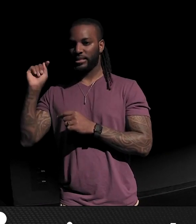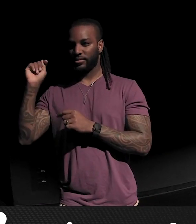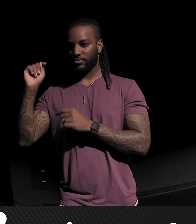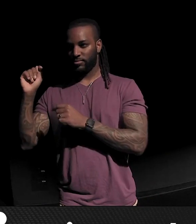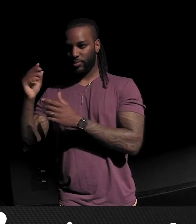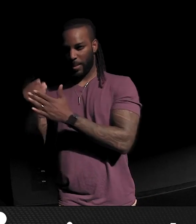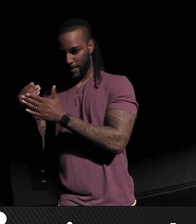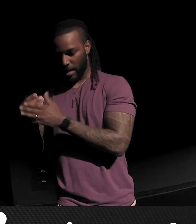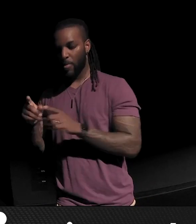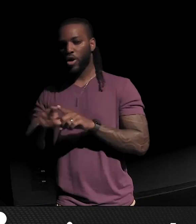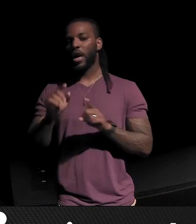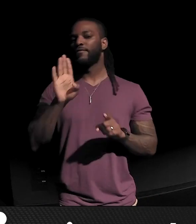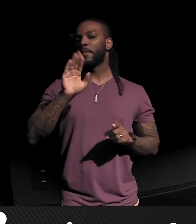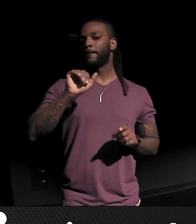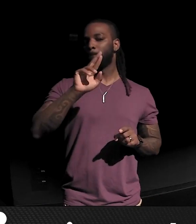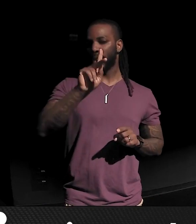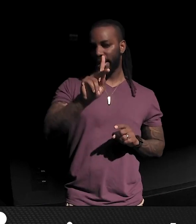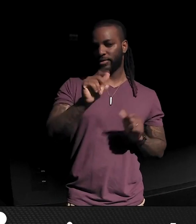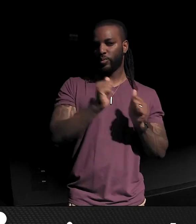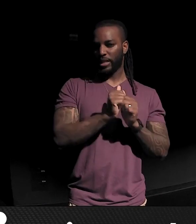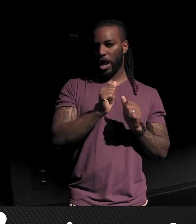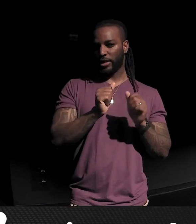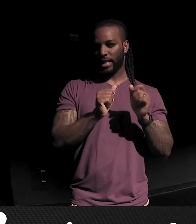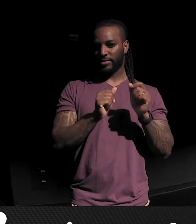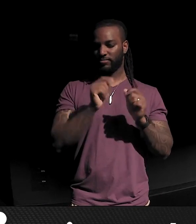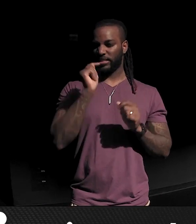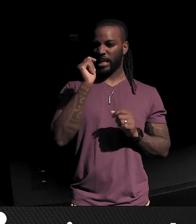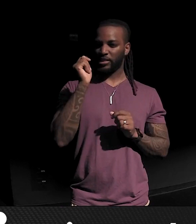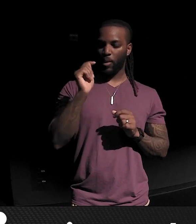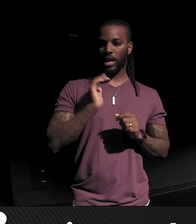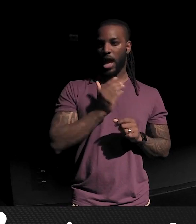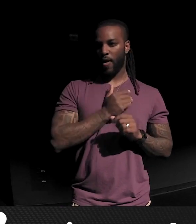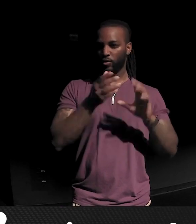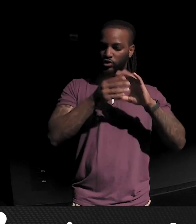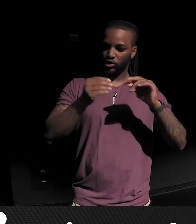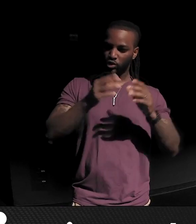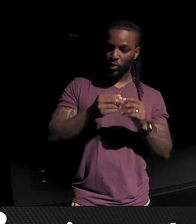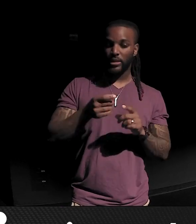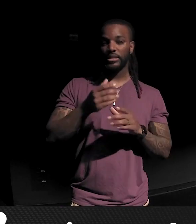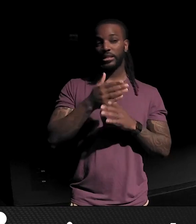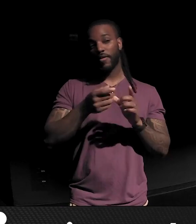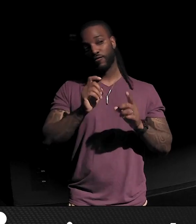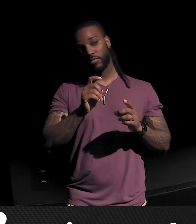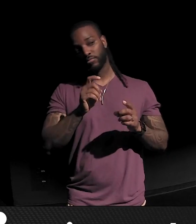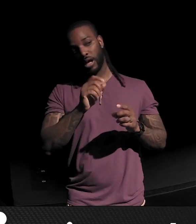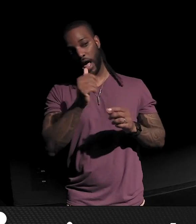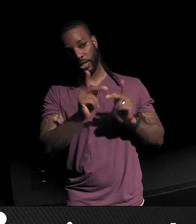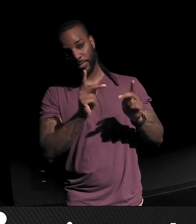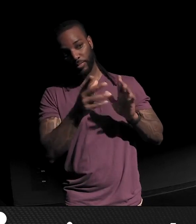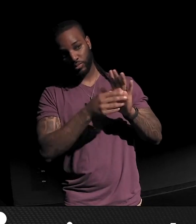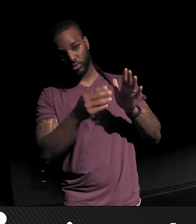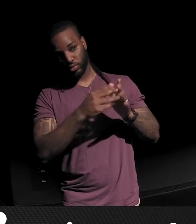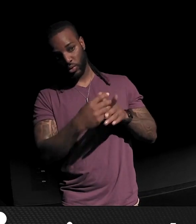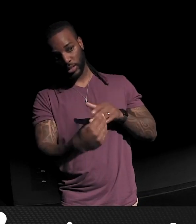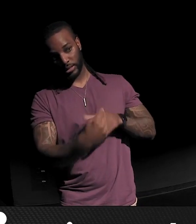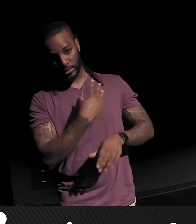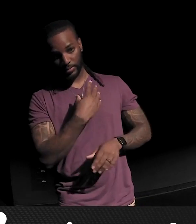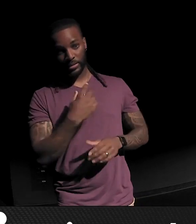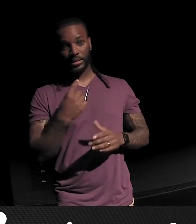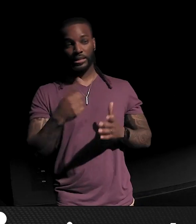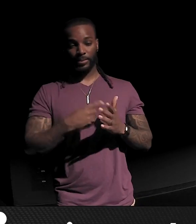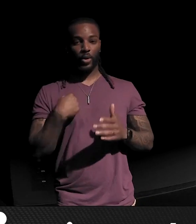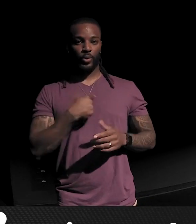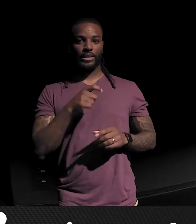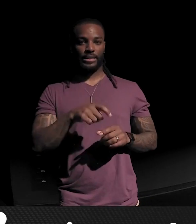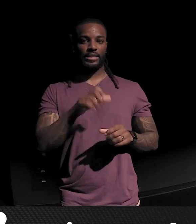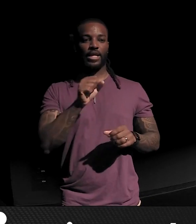the testimonies in our banks come from our own stories, and some of them come from other people's stories. And every once in a while, we need to take a withdrawal out.